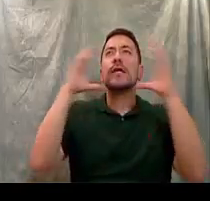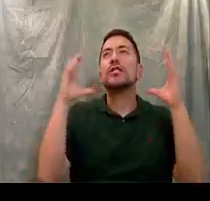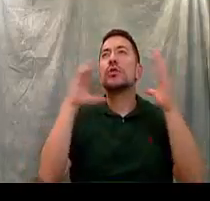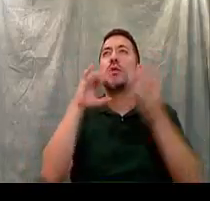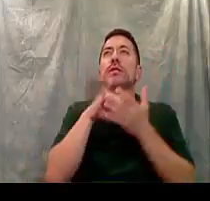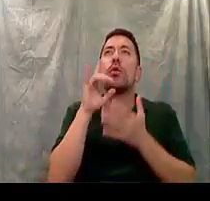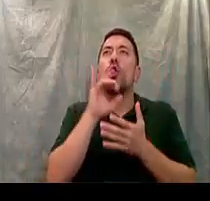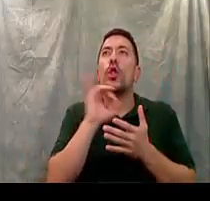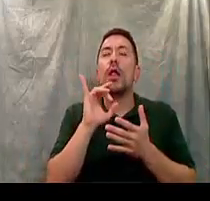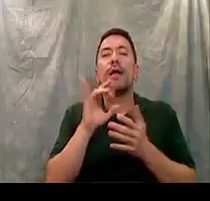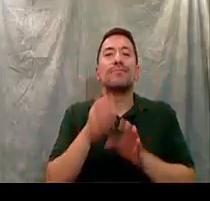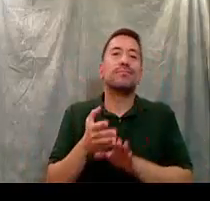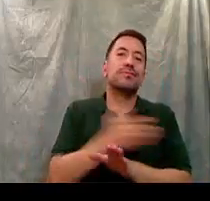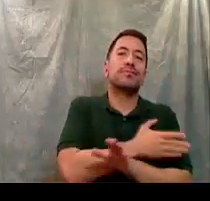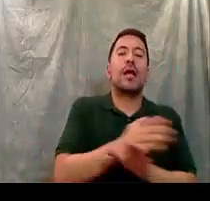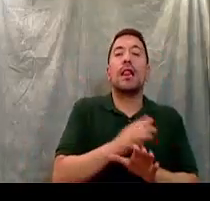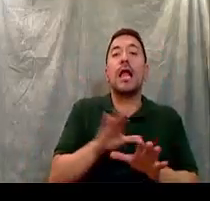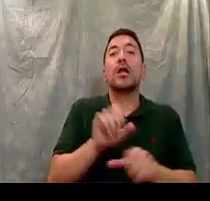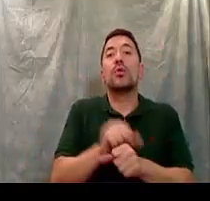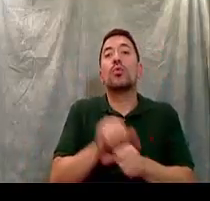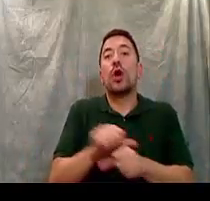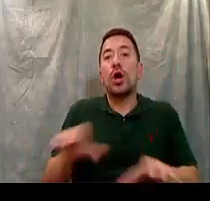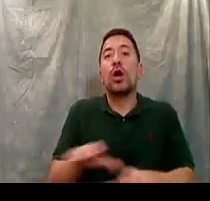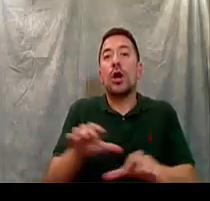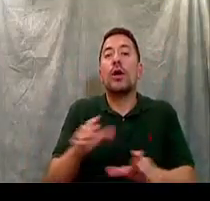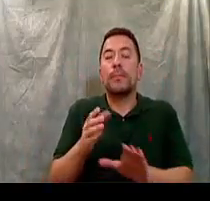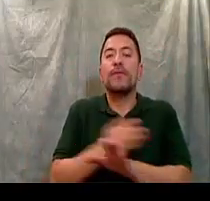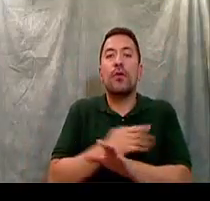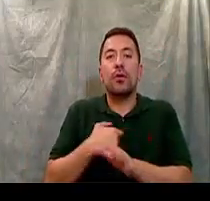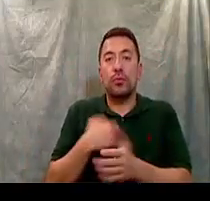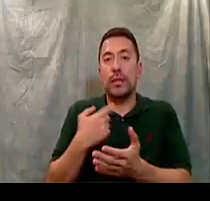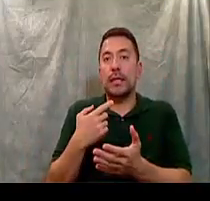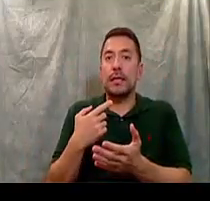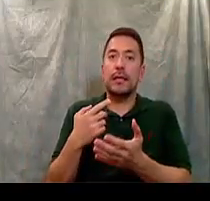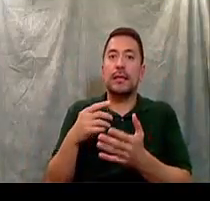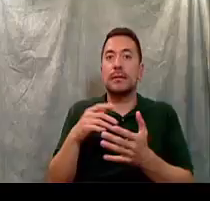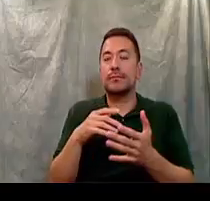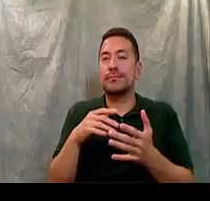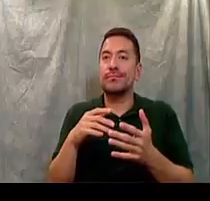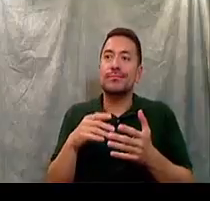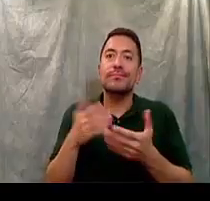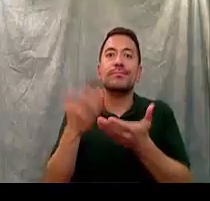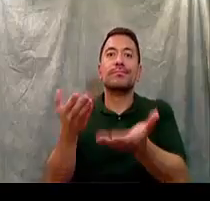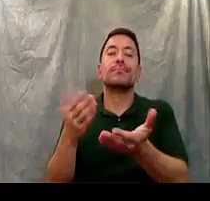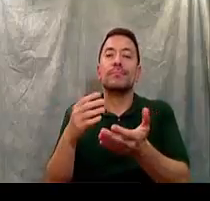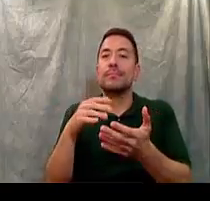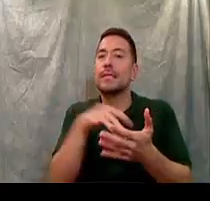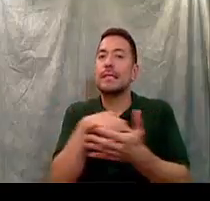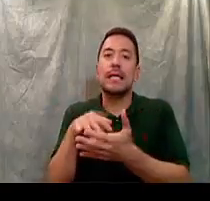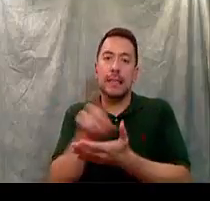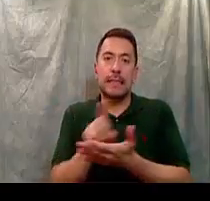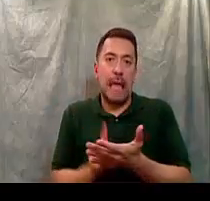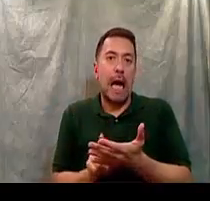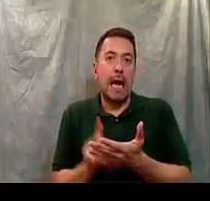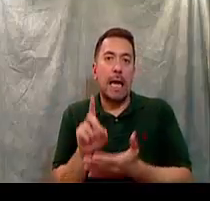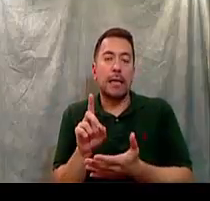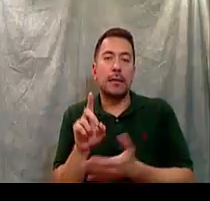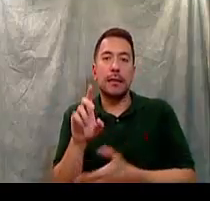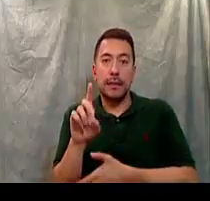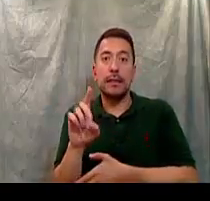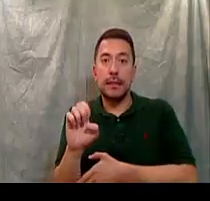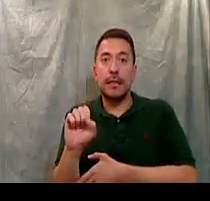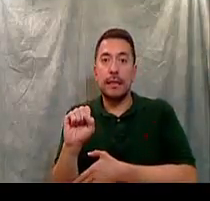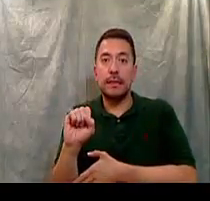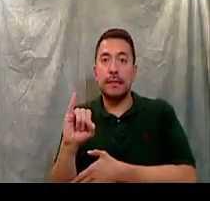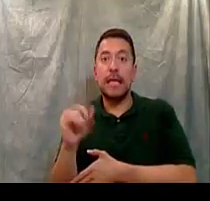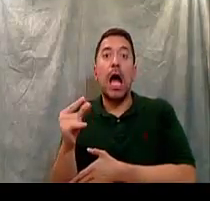There's a lot of work that needs to get done before we can actually get into study design. And so you're not quite sure what the study will address. And so